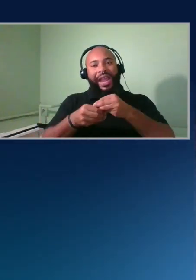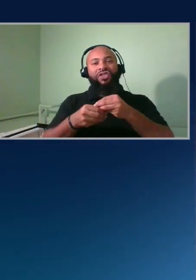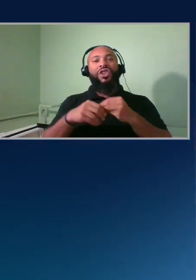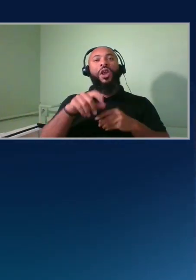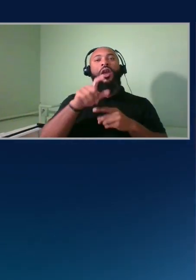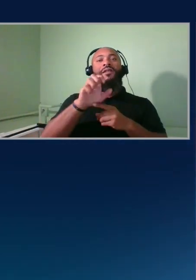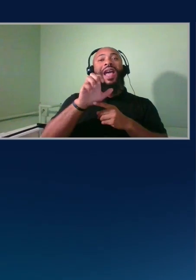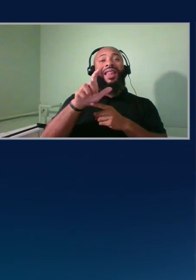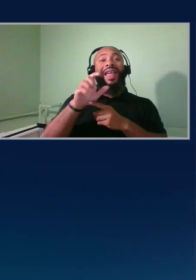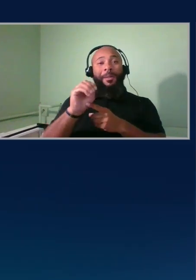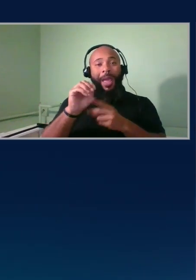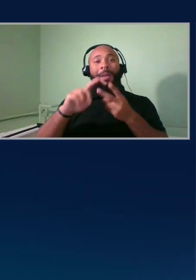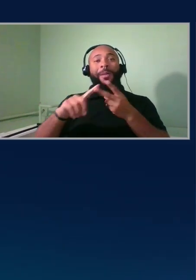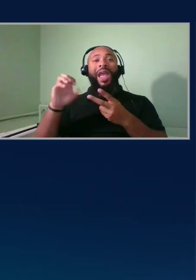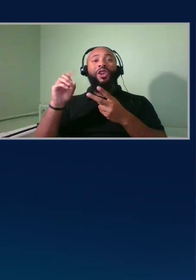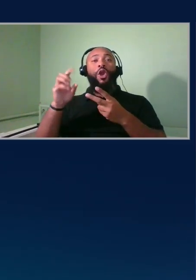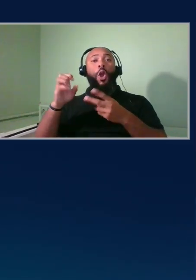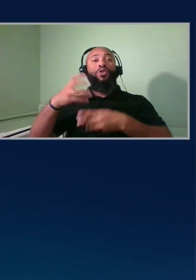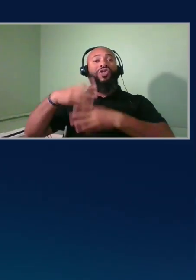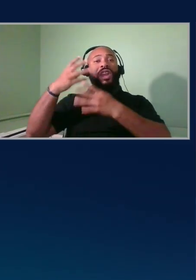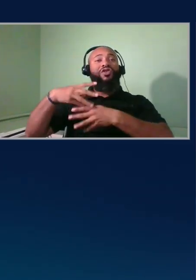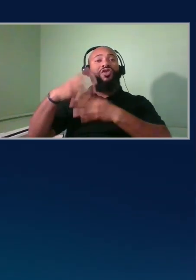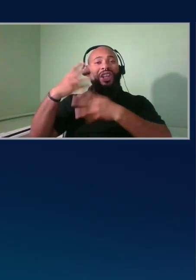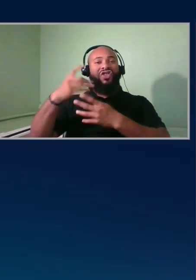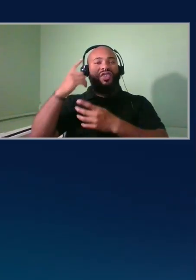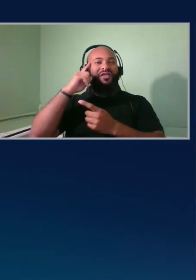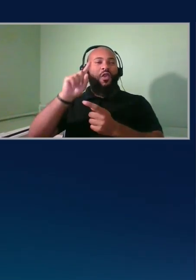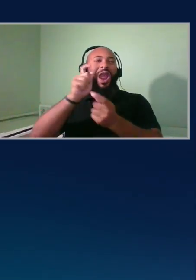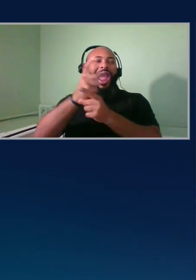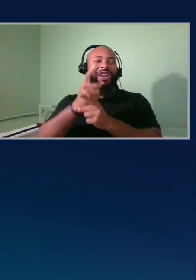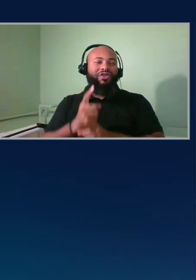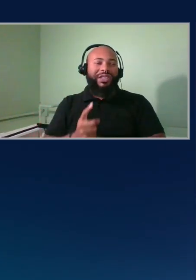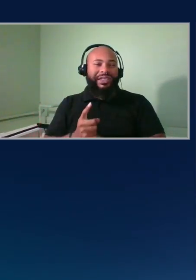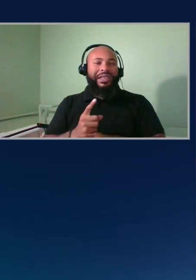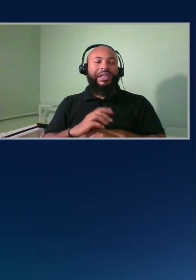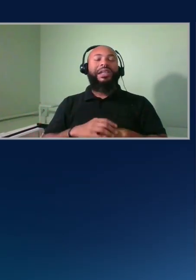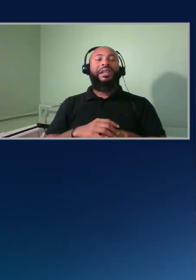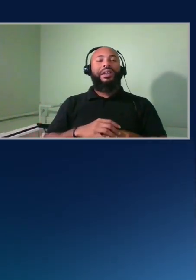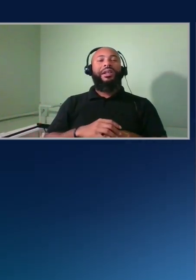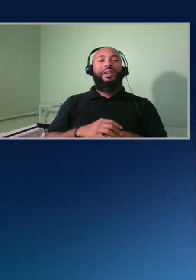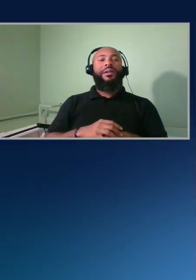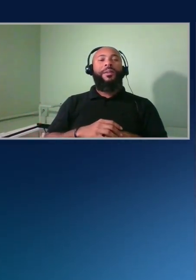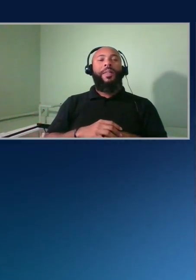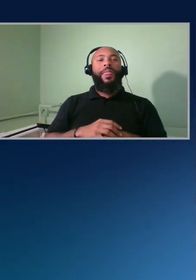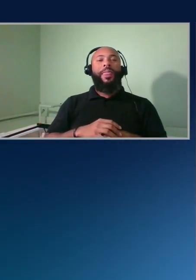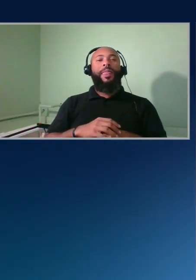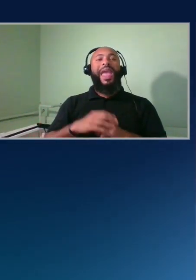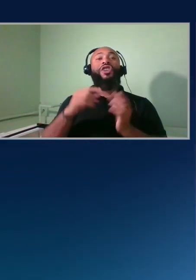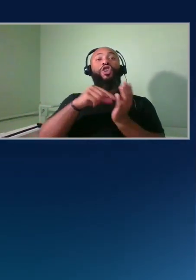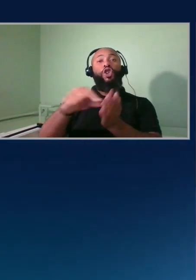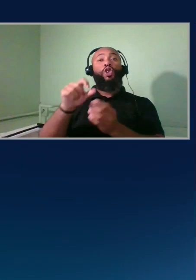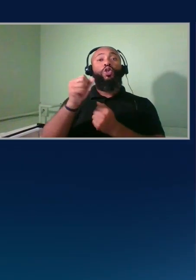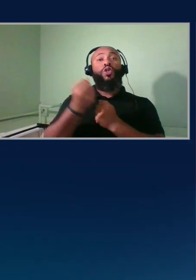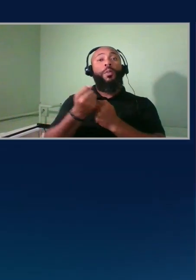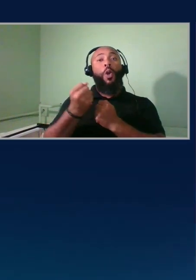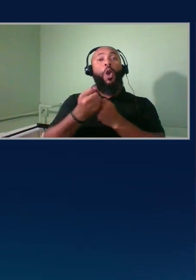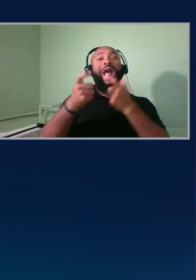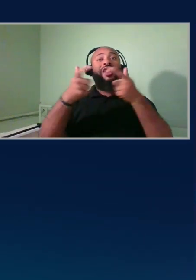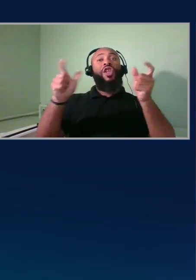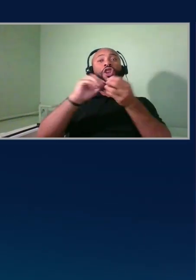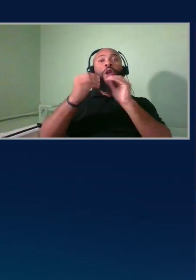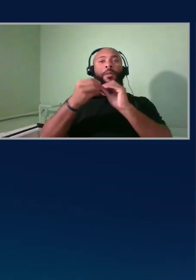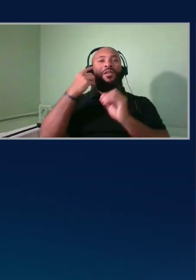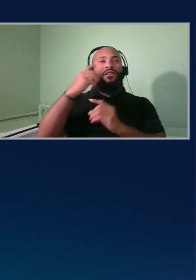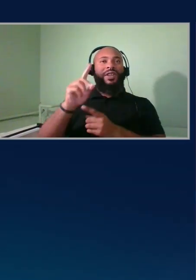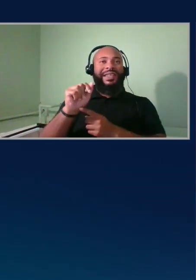get accurate code. And today, Glue supports a large number of data sources. So we're adding support for more and